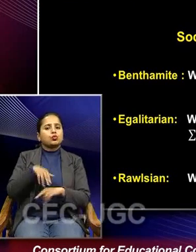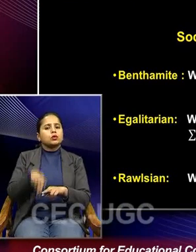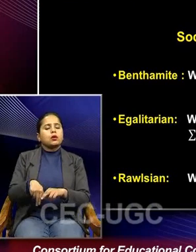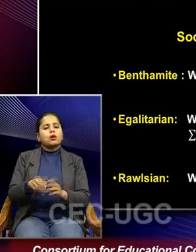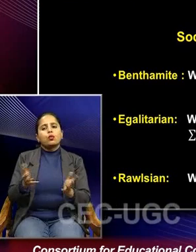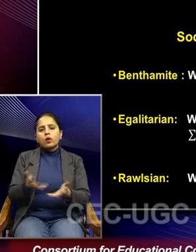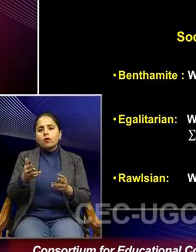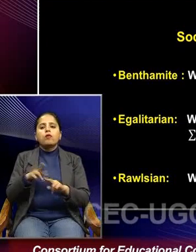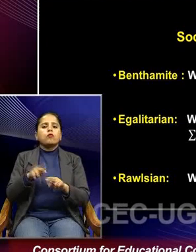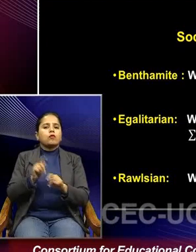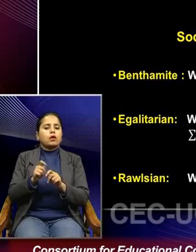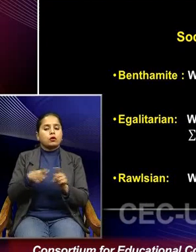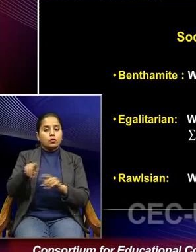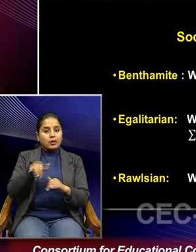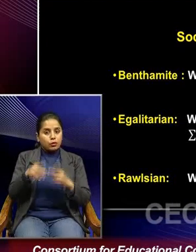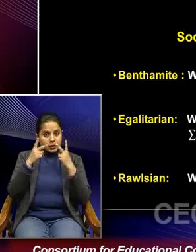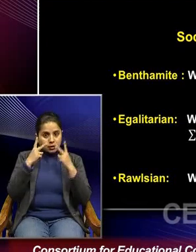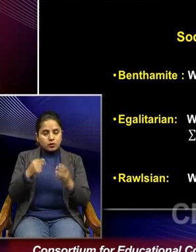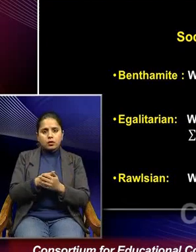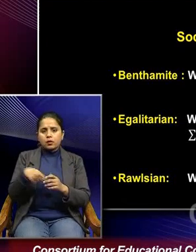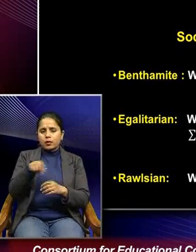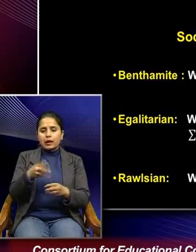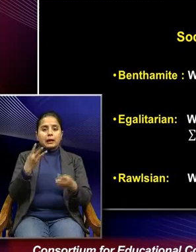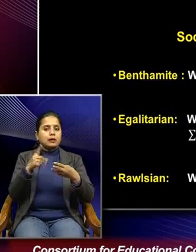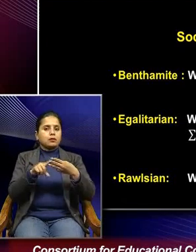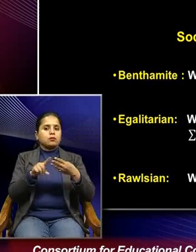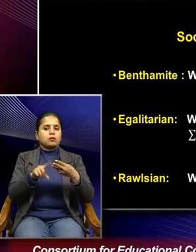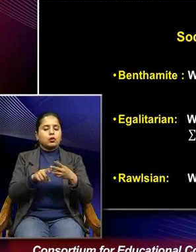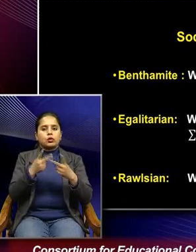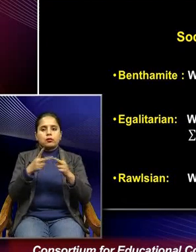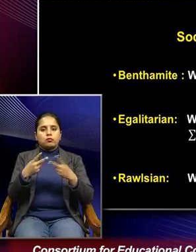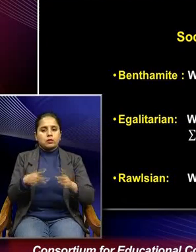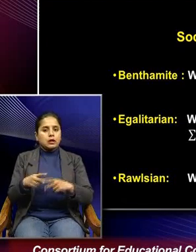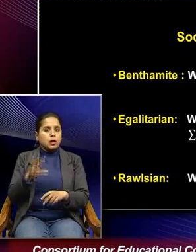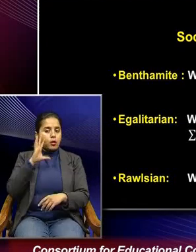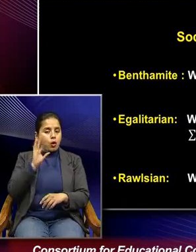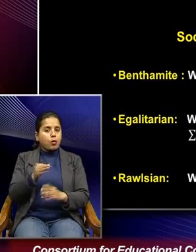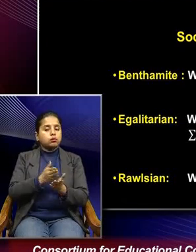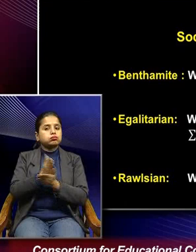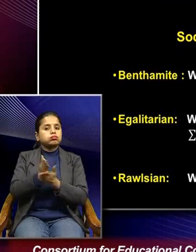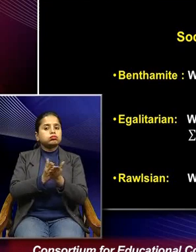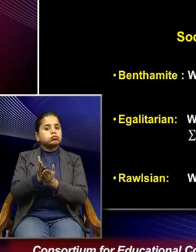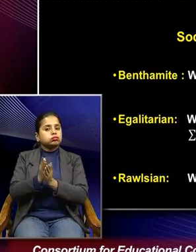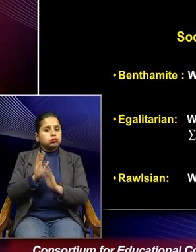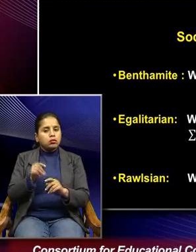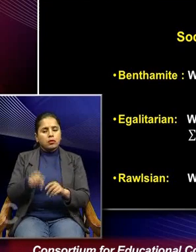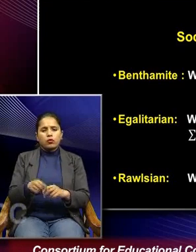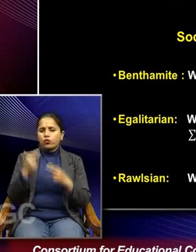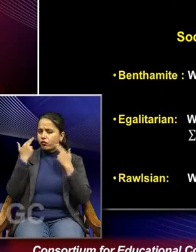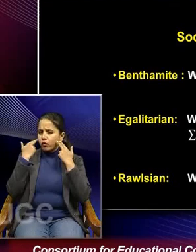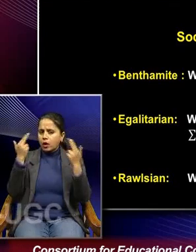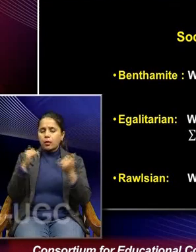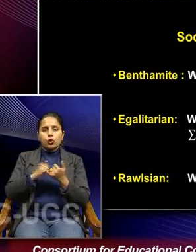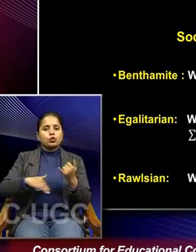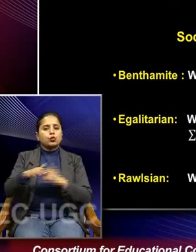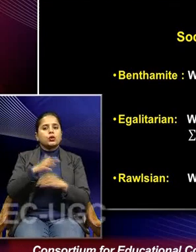functions. As you can see, there are three different important types of very popular social